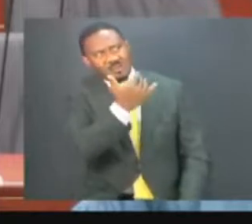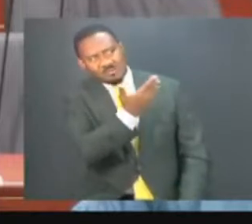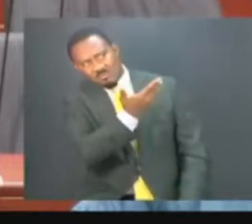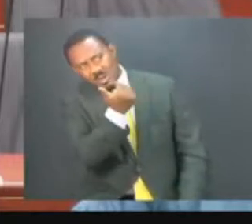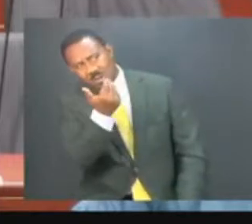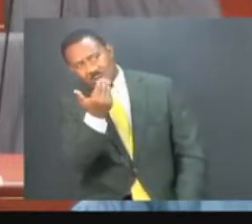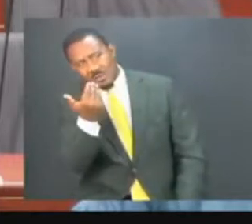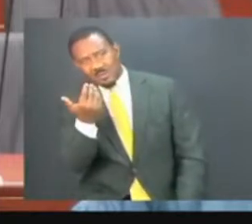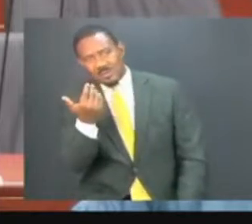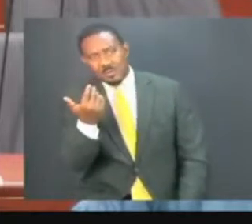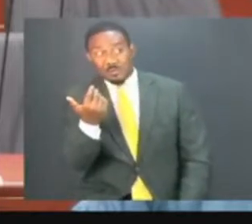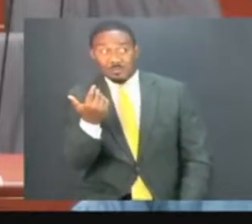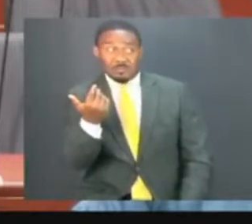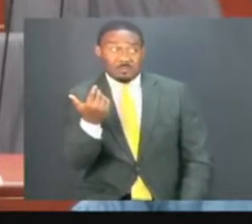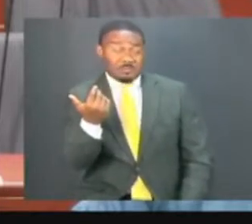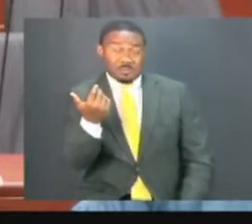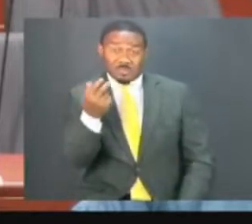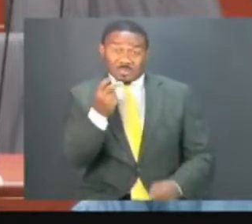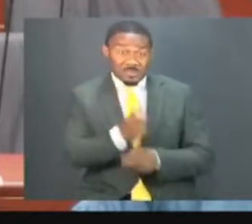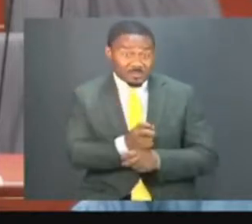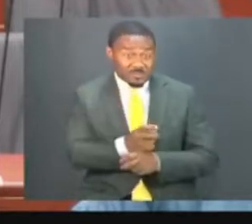their eminent